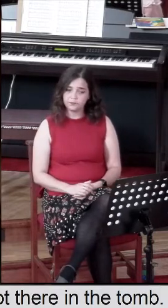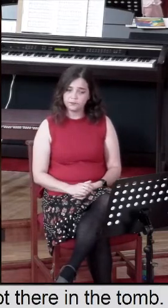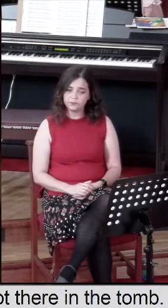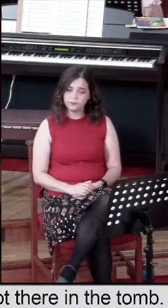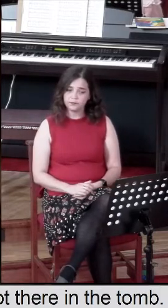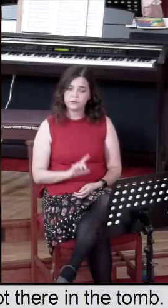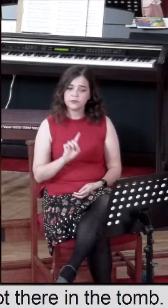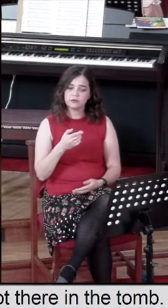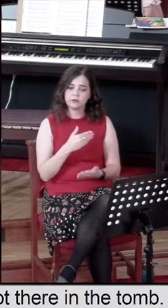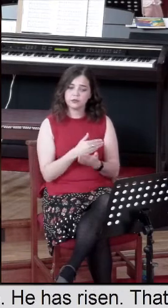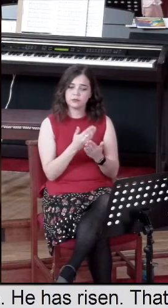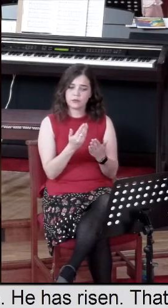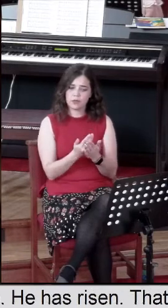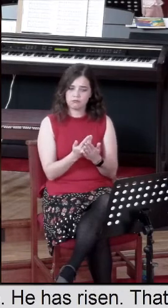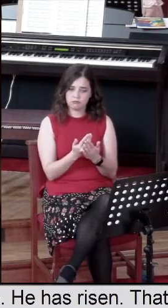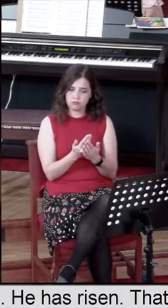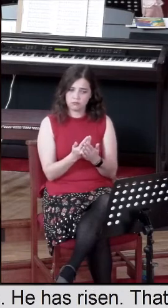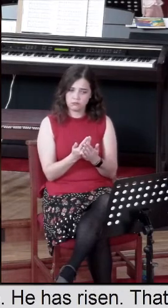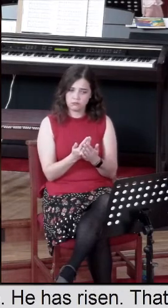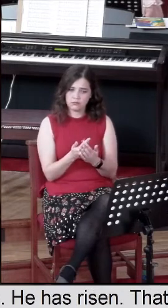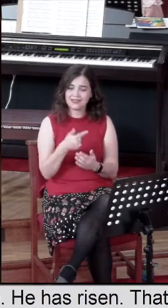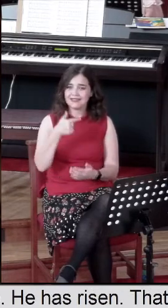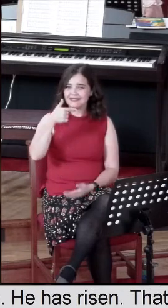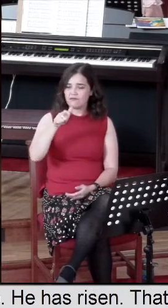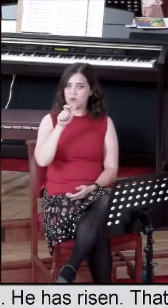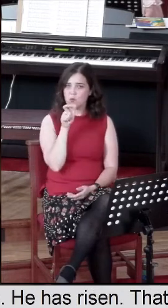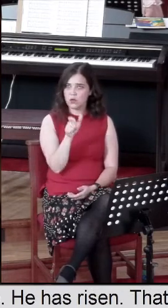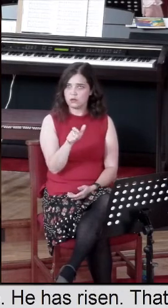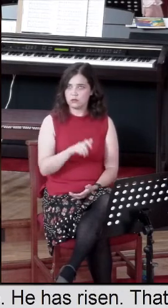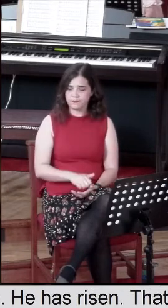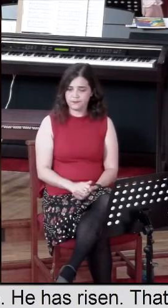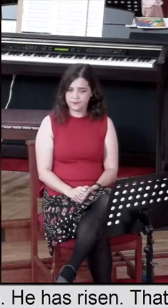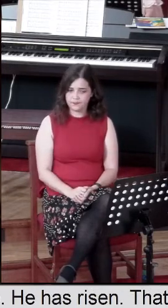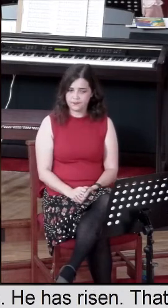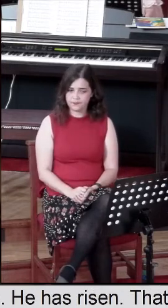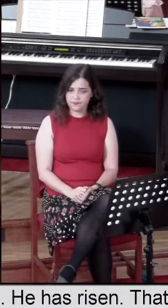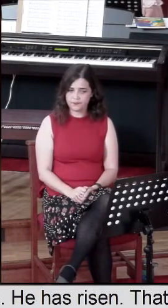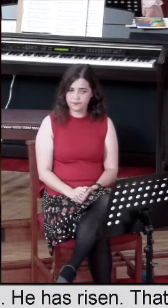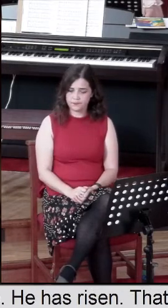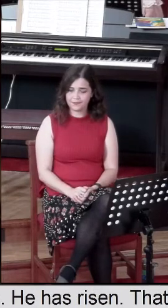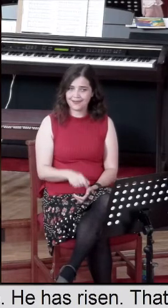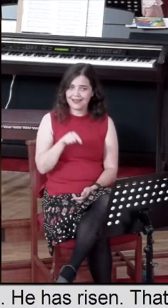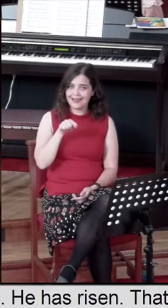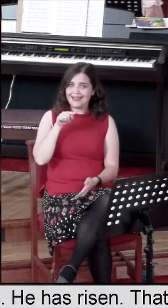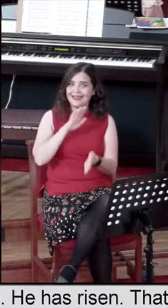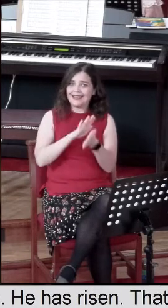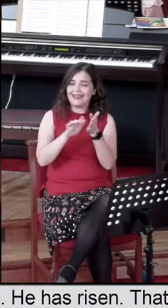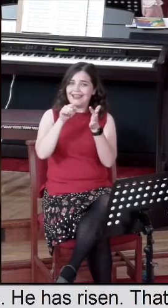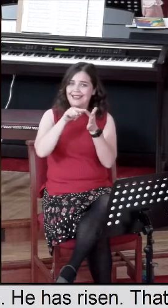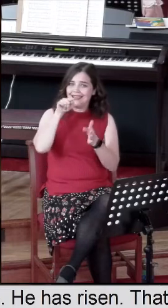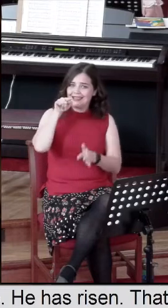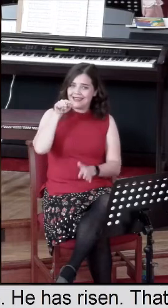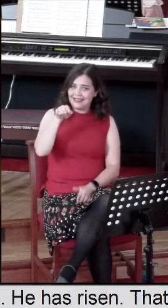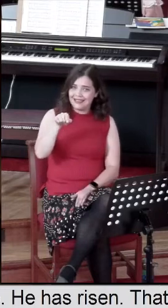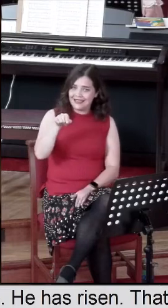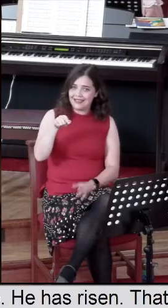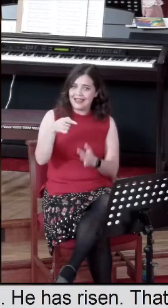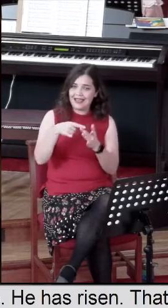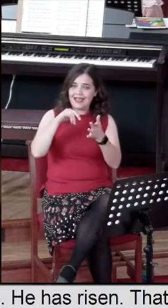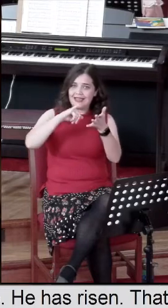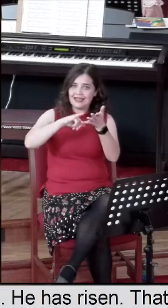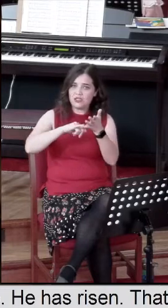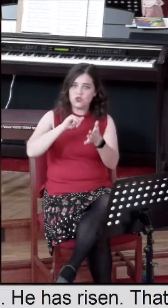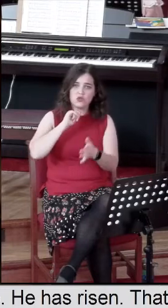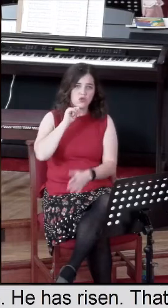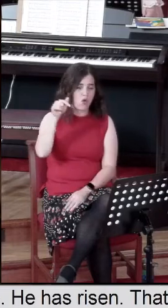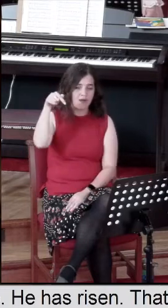The first part of the verse is 7 words. 7 words, right? He is not here.